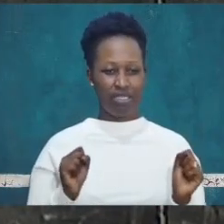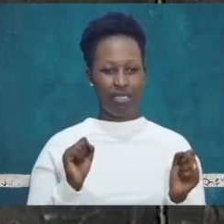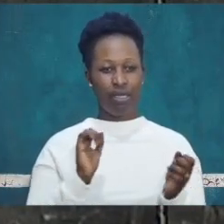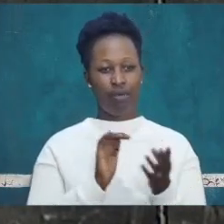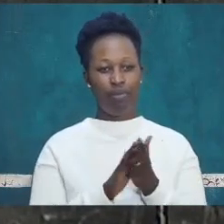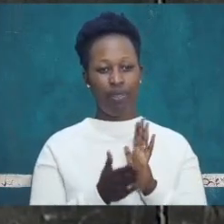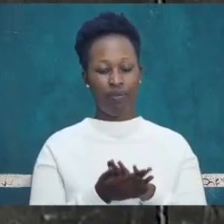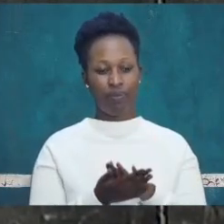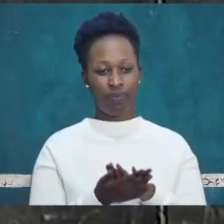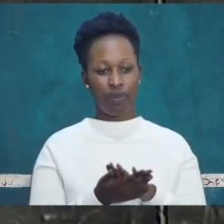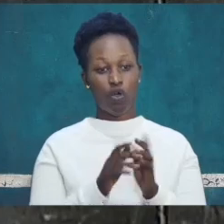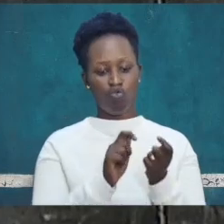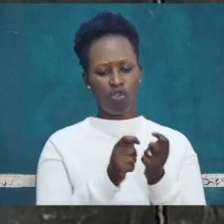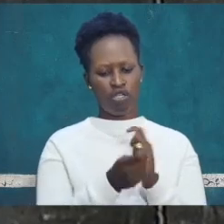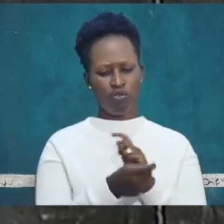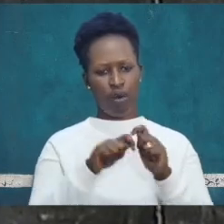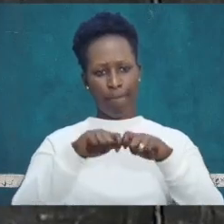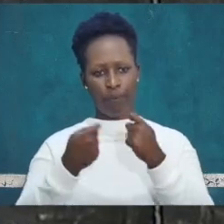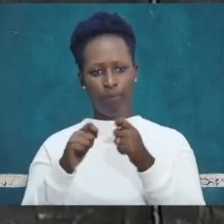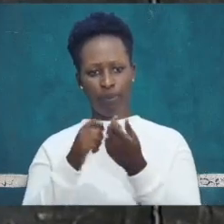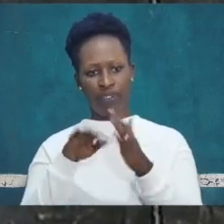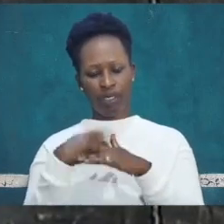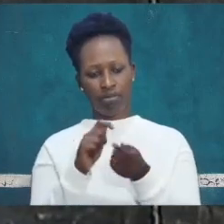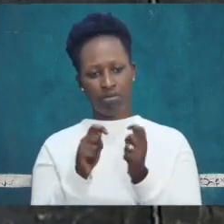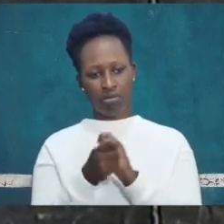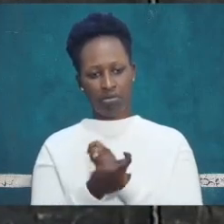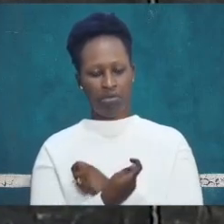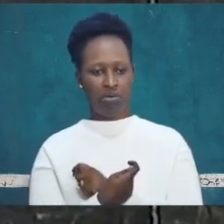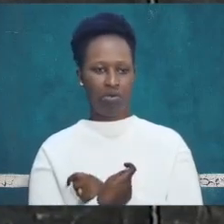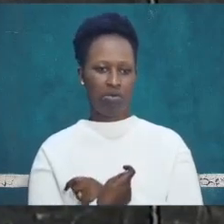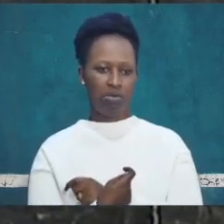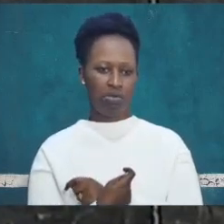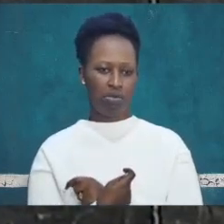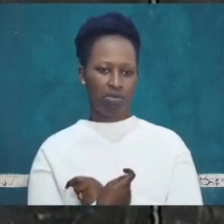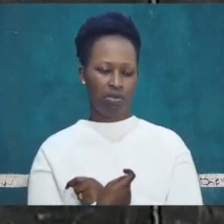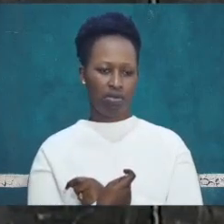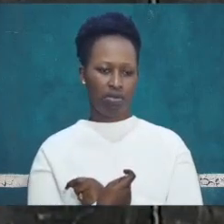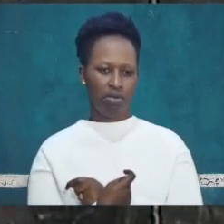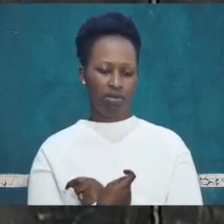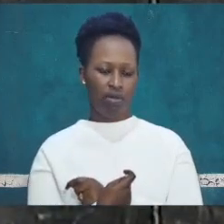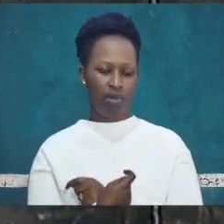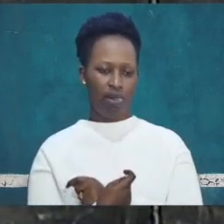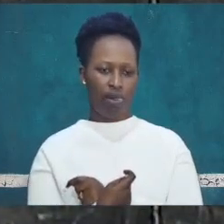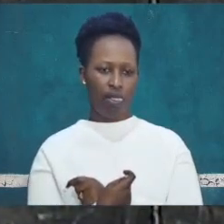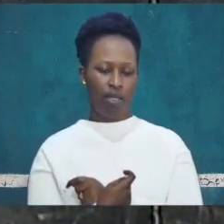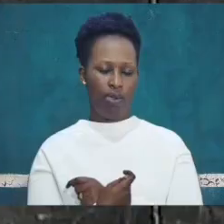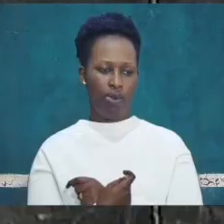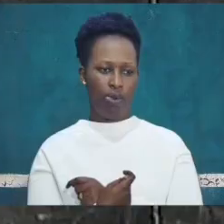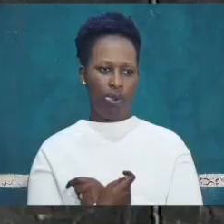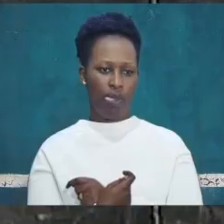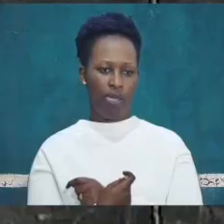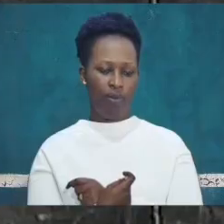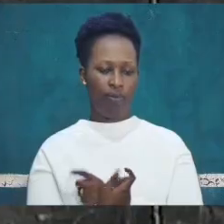be broken down or changed. That cannot be broken down or changed. You